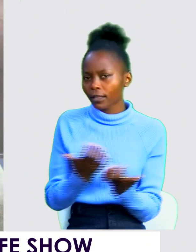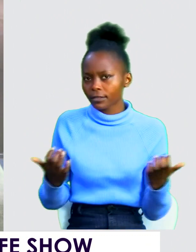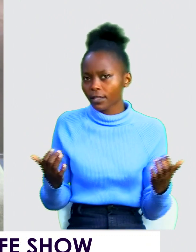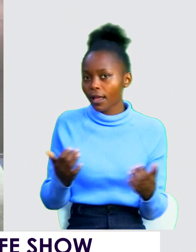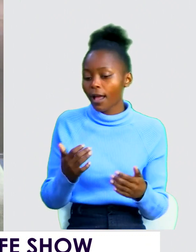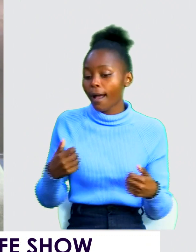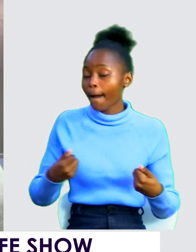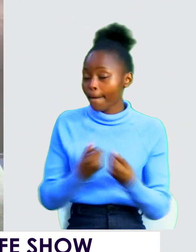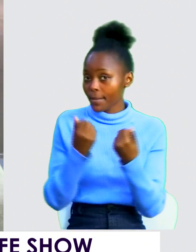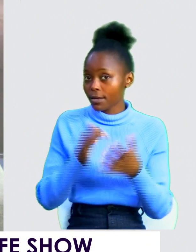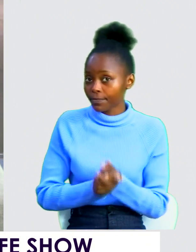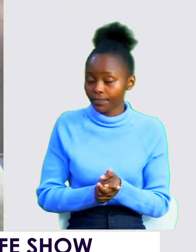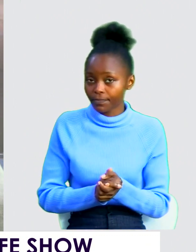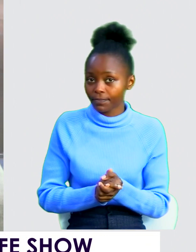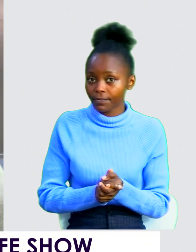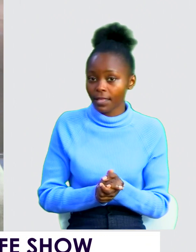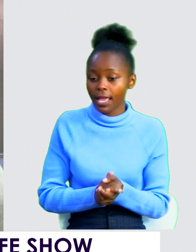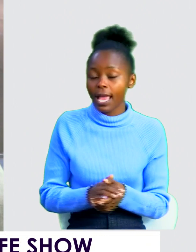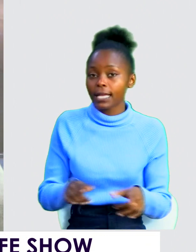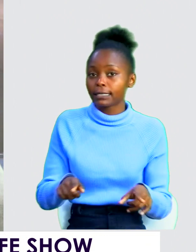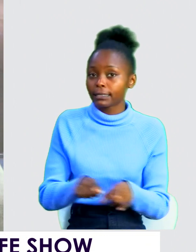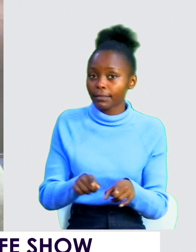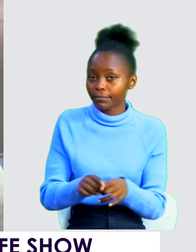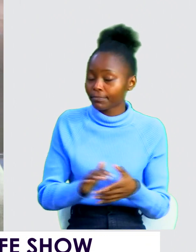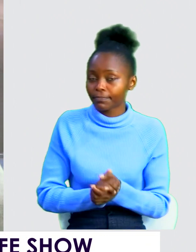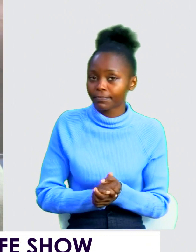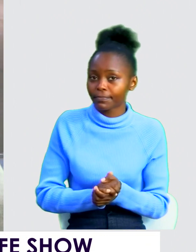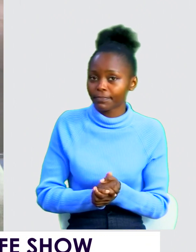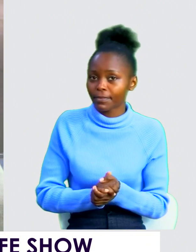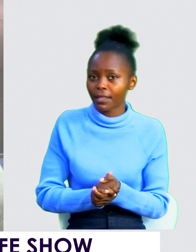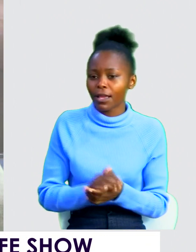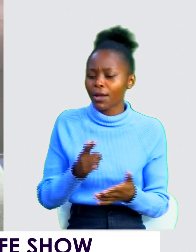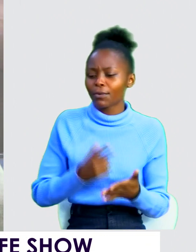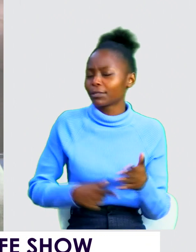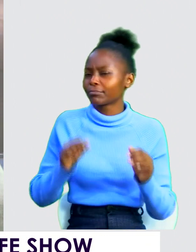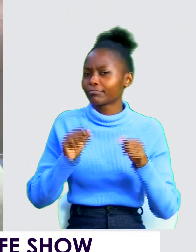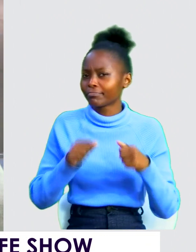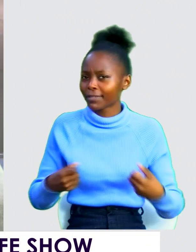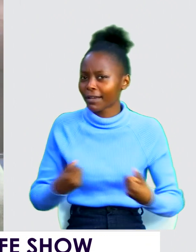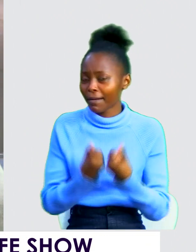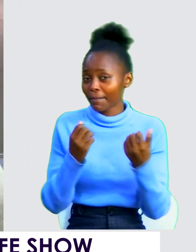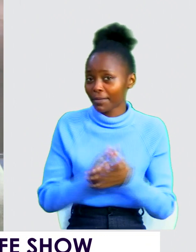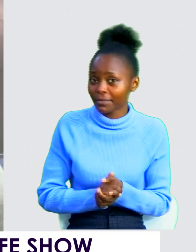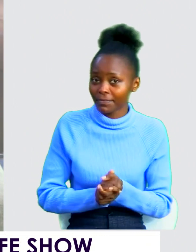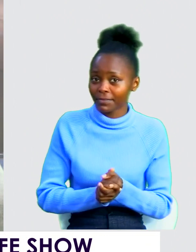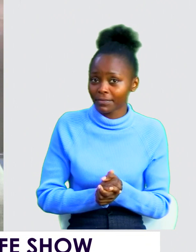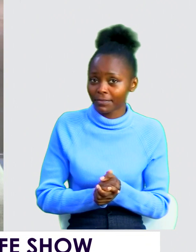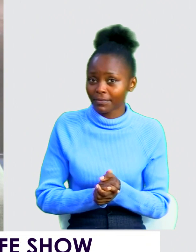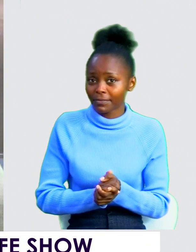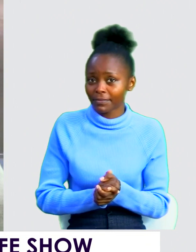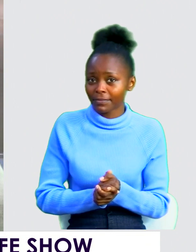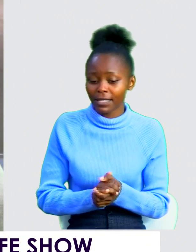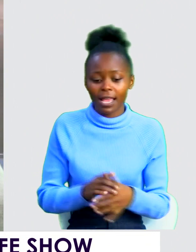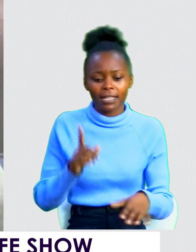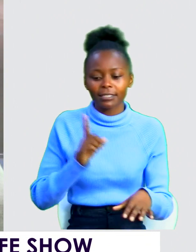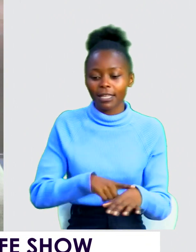know, adapting to some situations. What is the worst? Once you've demystified what you